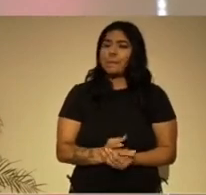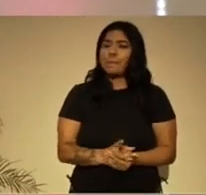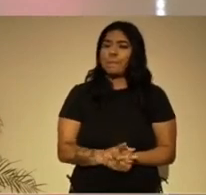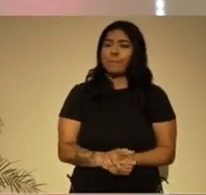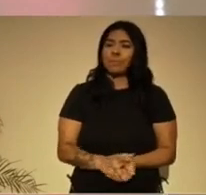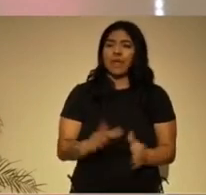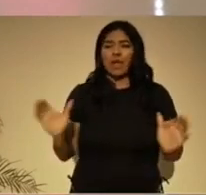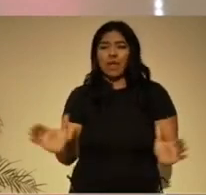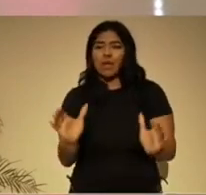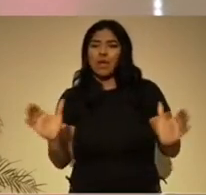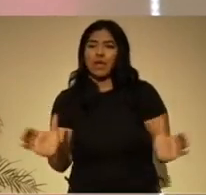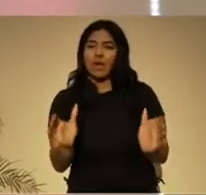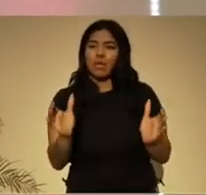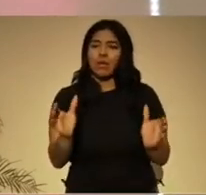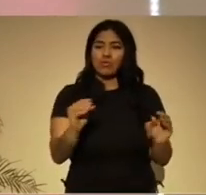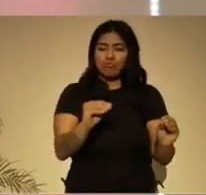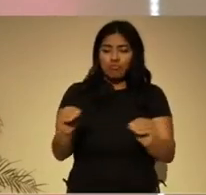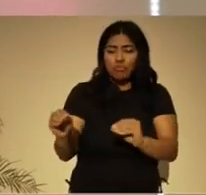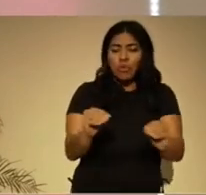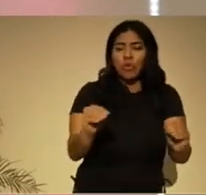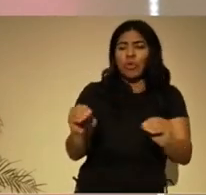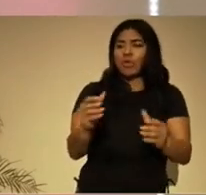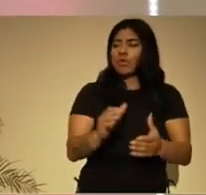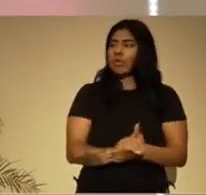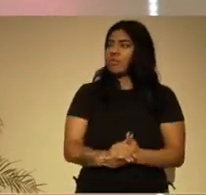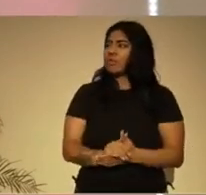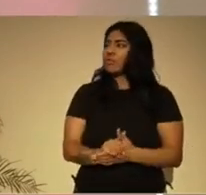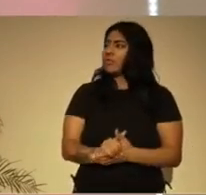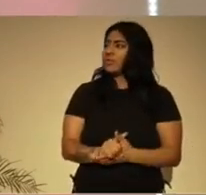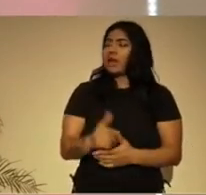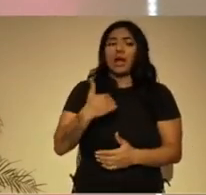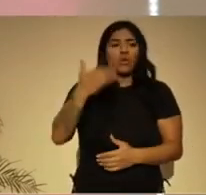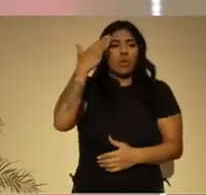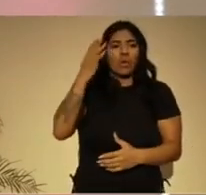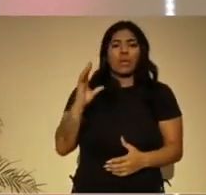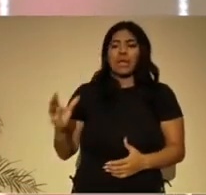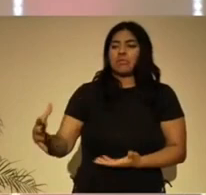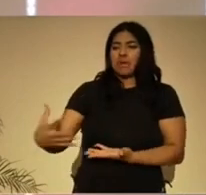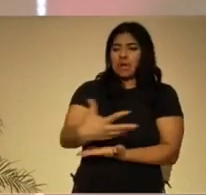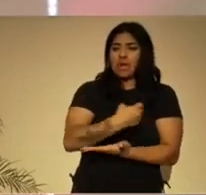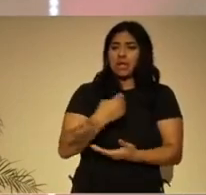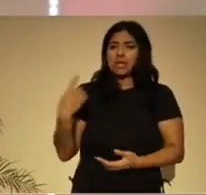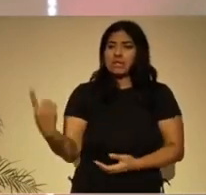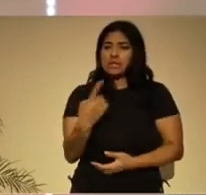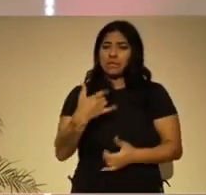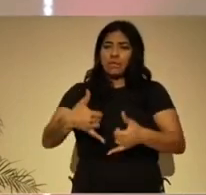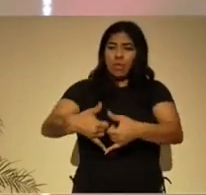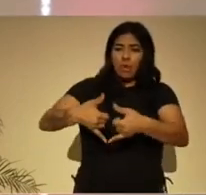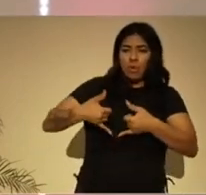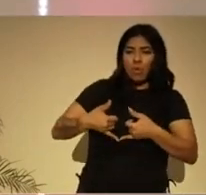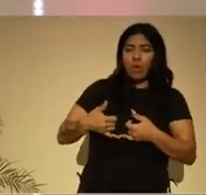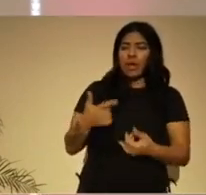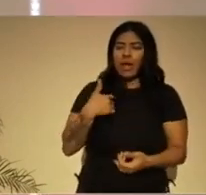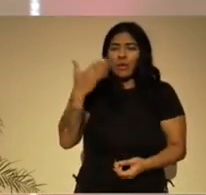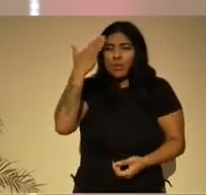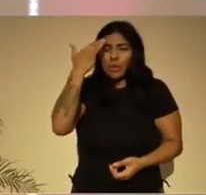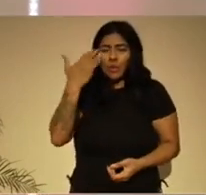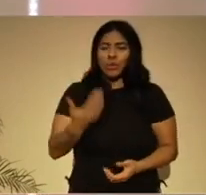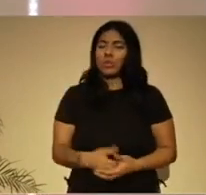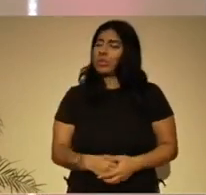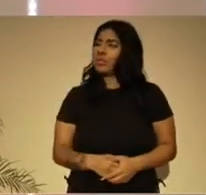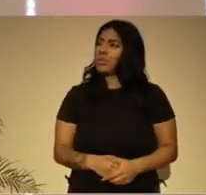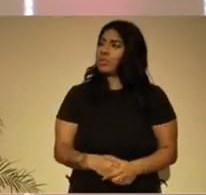know, it encourages us to get on the move. Like, okay, if I know that I'm going to get a prize. I know that I'm going to get a reward at the end. I know that I'm going to get something good out of this.